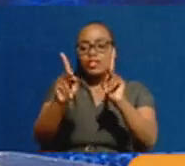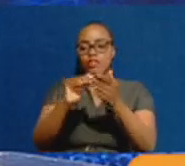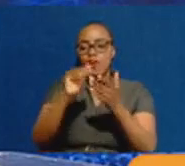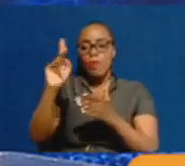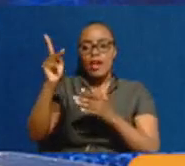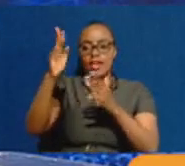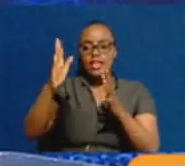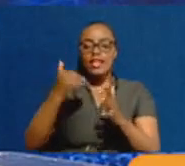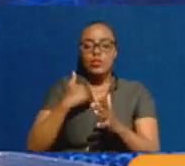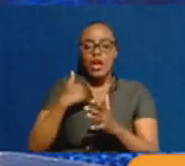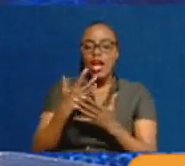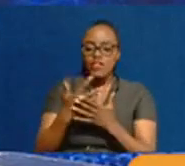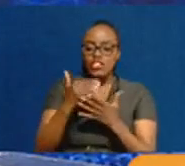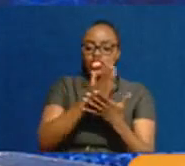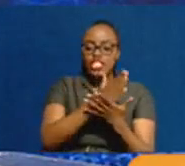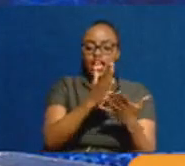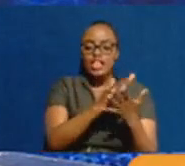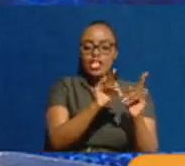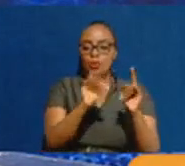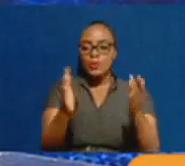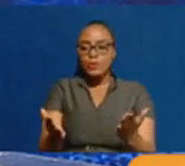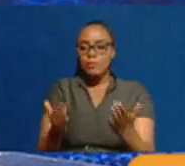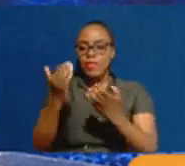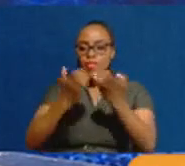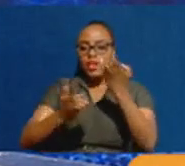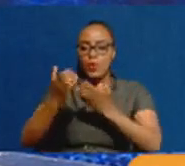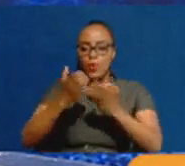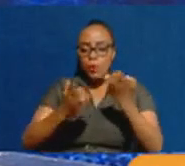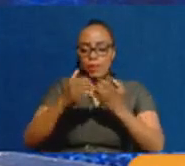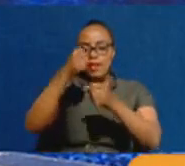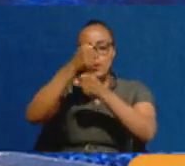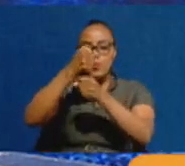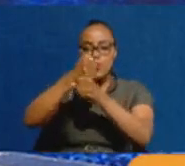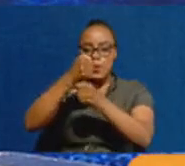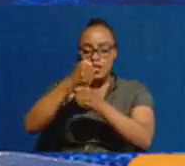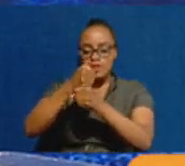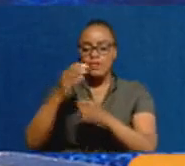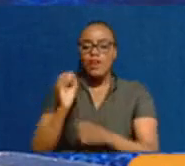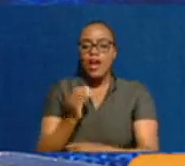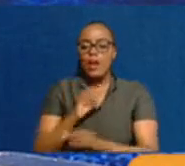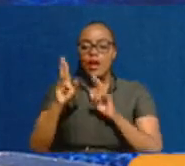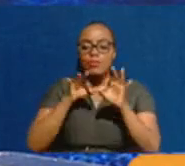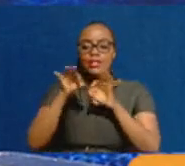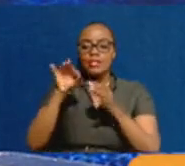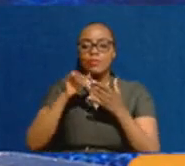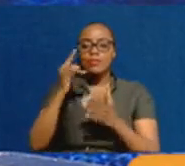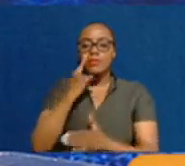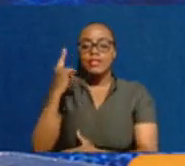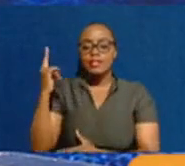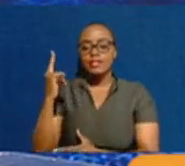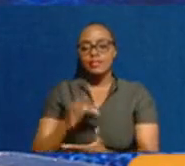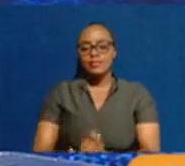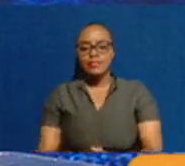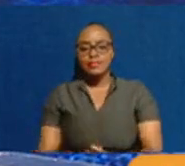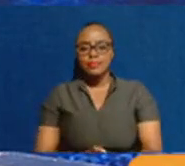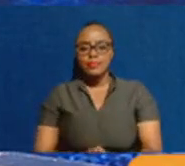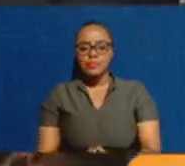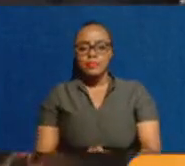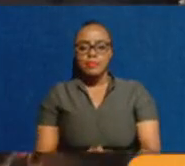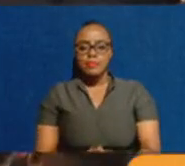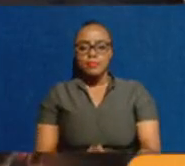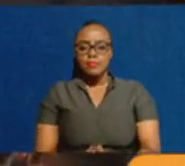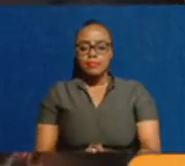to hold shares and improve their economic well-being. Faisal Ahmed has more on this story.